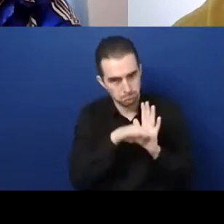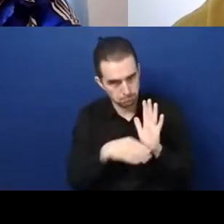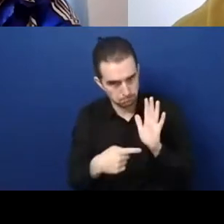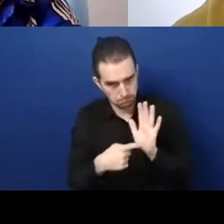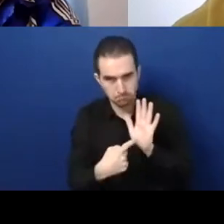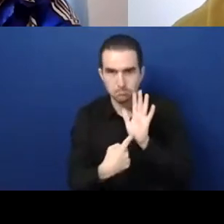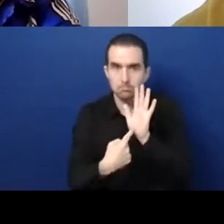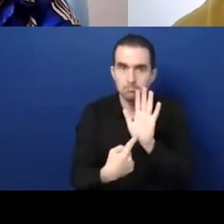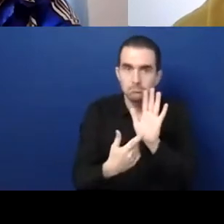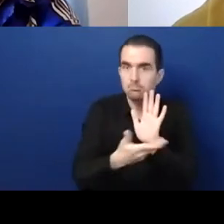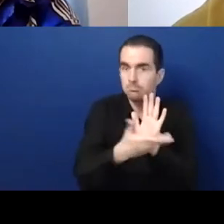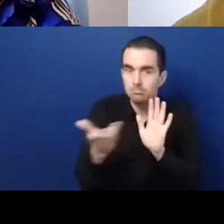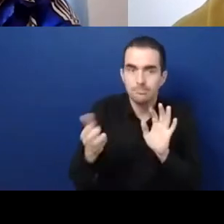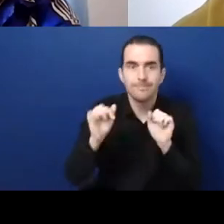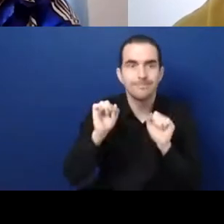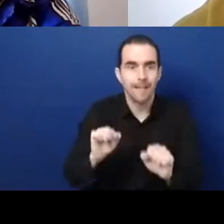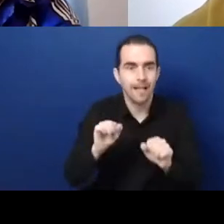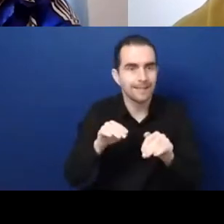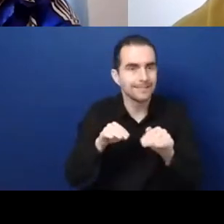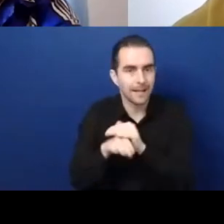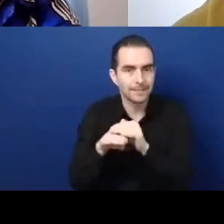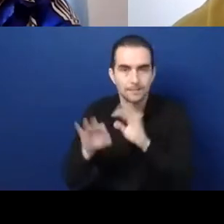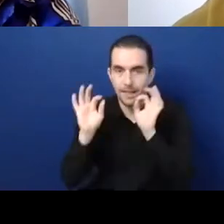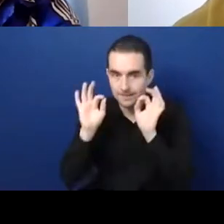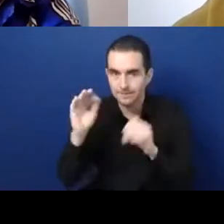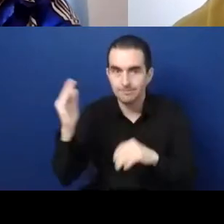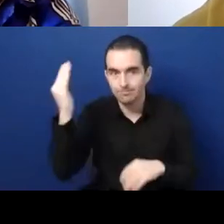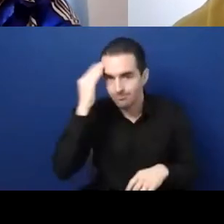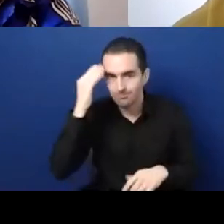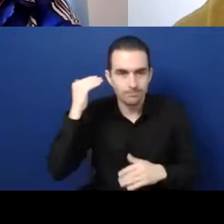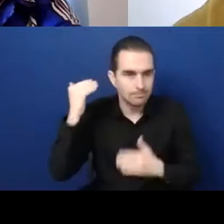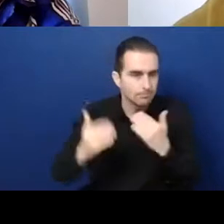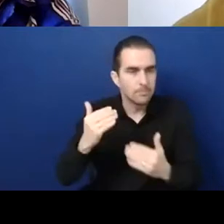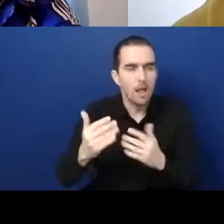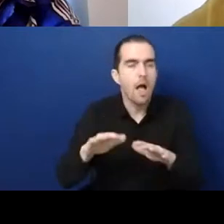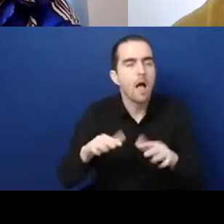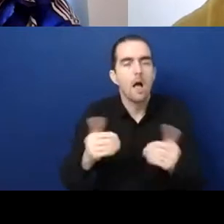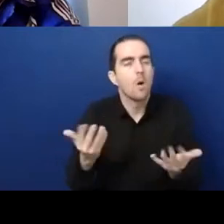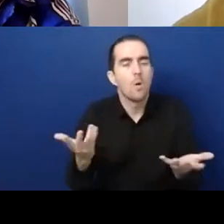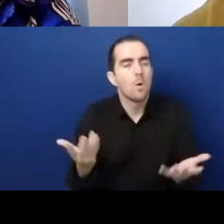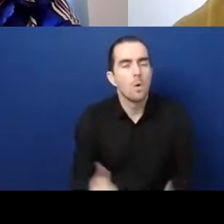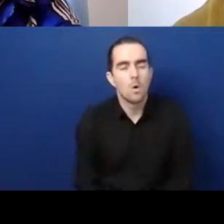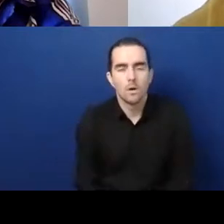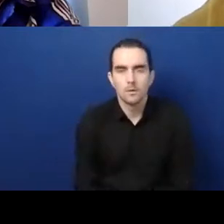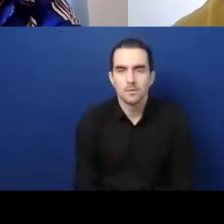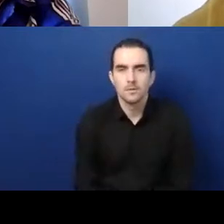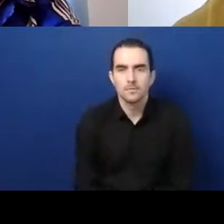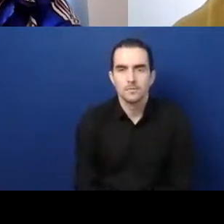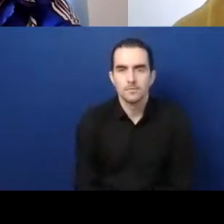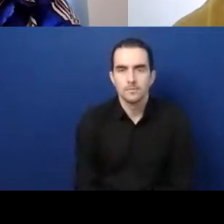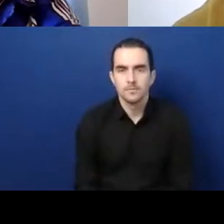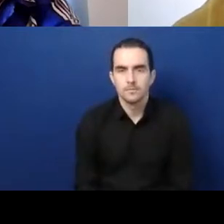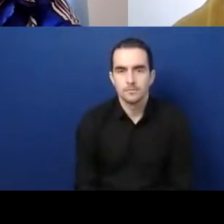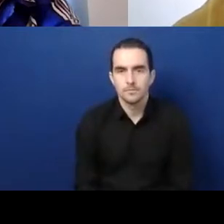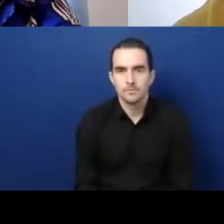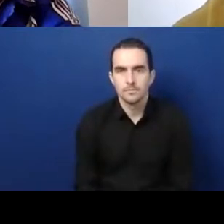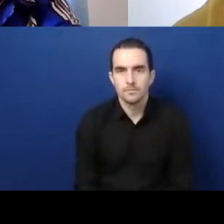Faraja is curious, Lucy, to hear more about how the Speak Up system